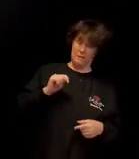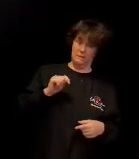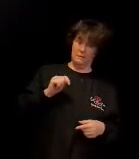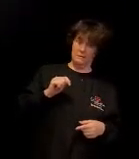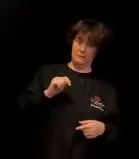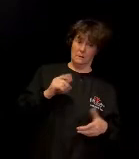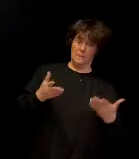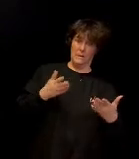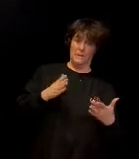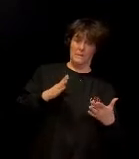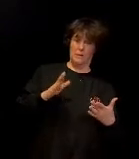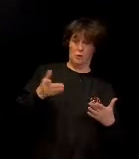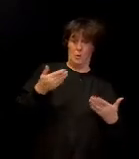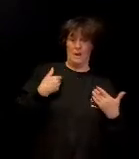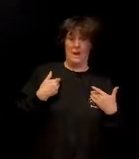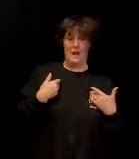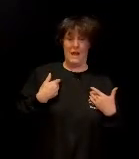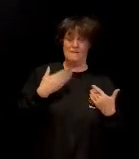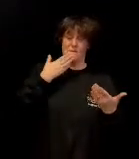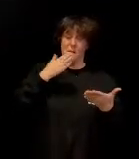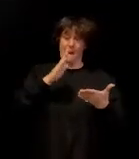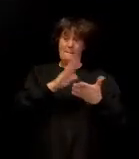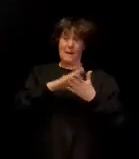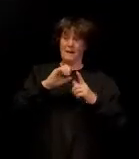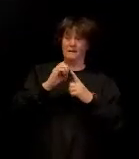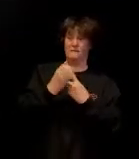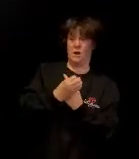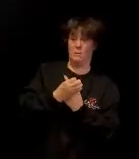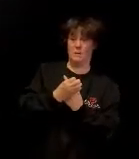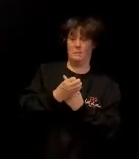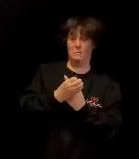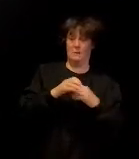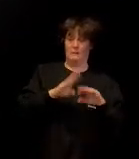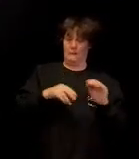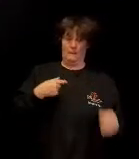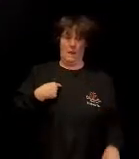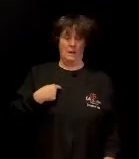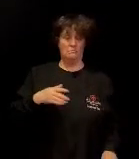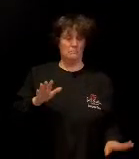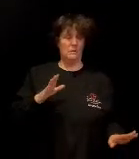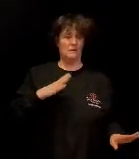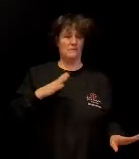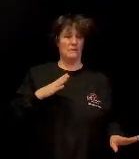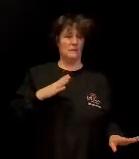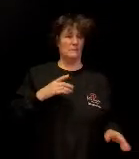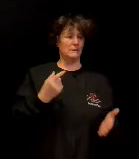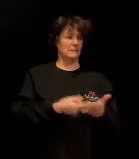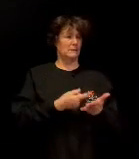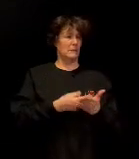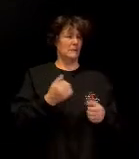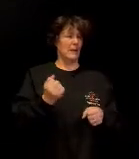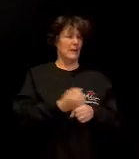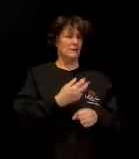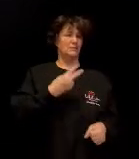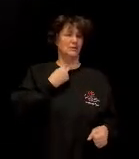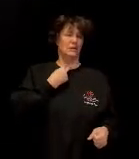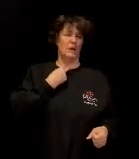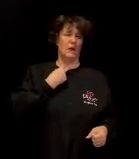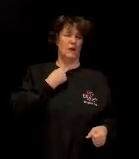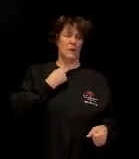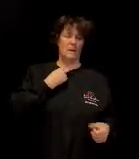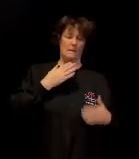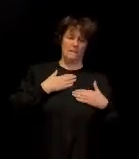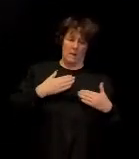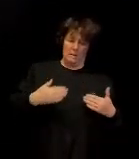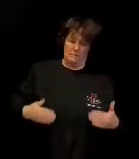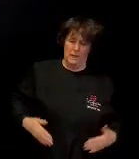you have a rougher environment. Perhaps you don't have the rough environment. That's great. But sometimes I get caught up in the flesh, per se, You know, a lot of